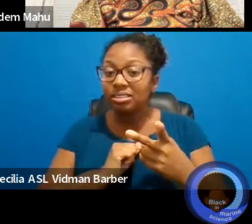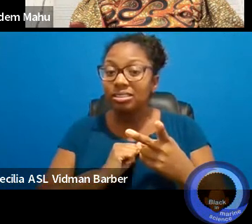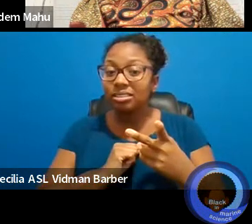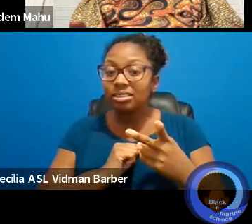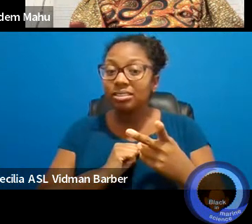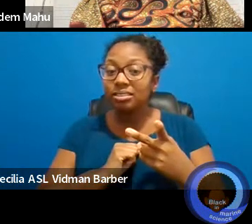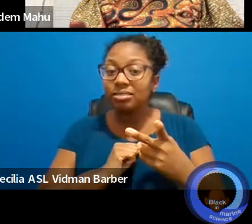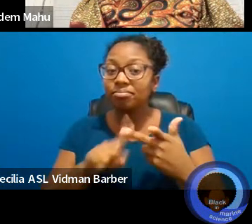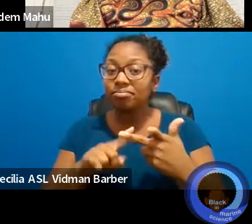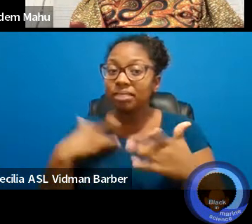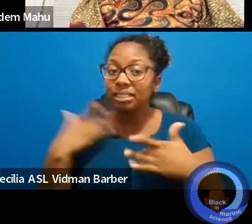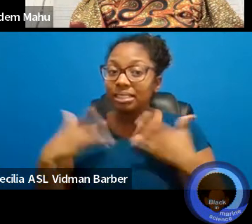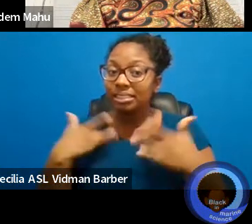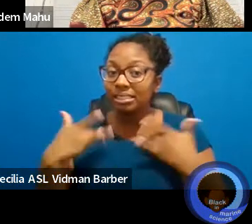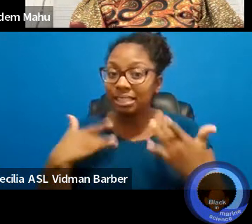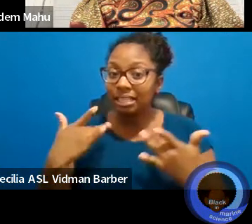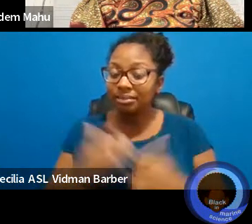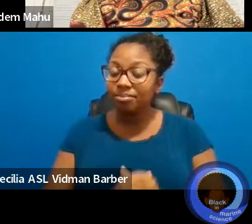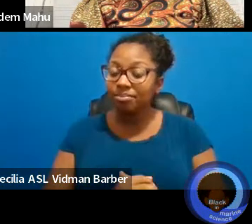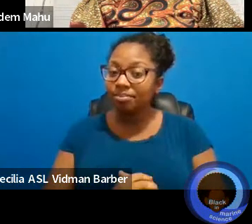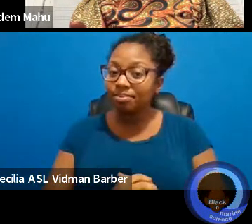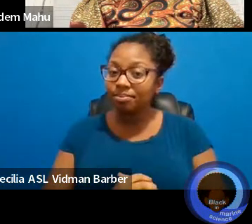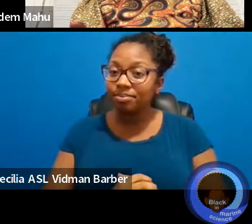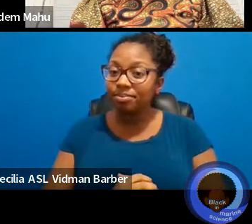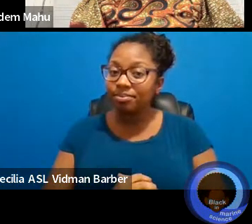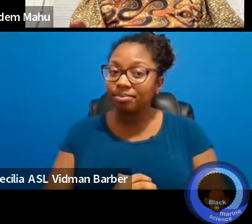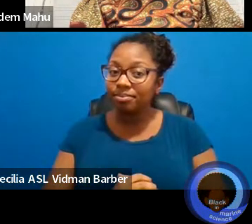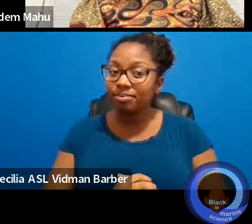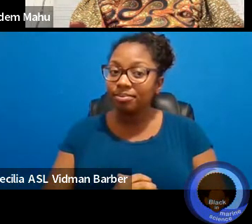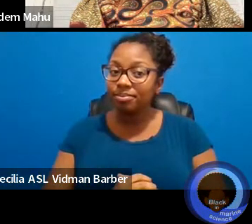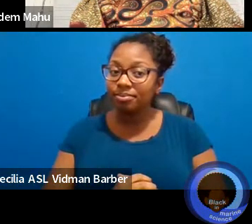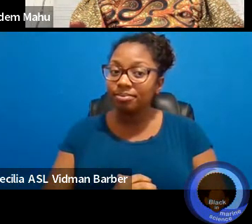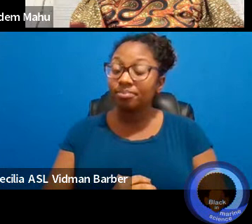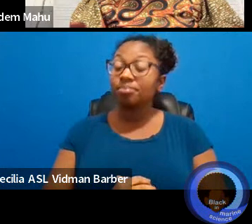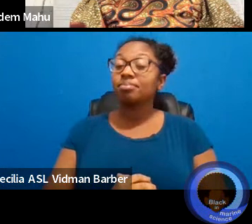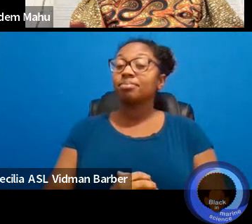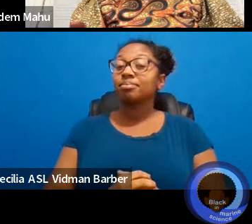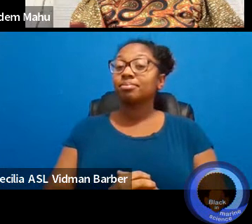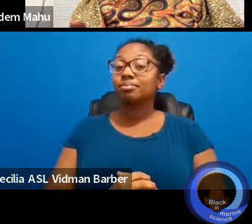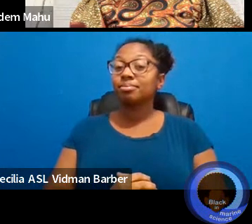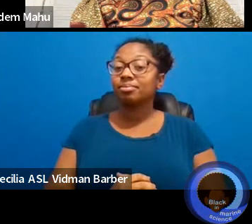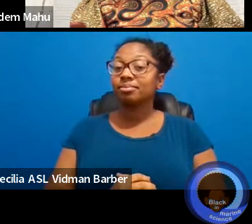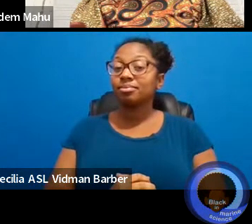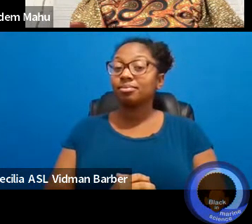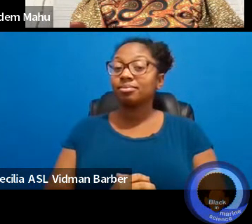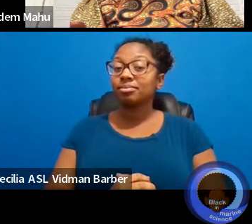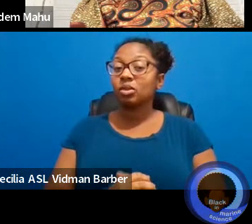what's for me. All right. Passions and resilience. That's not 3, but we'll take it.